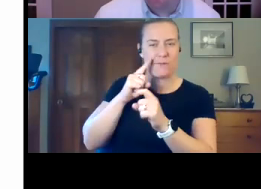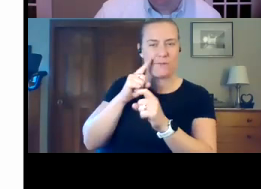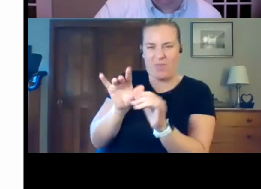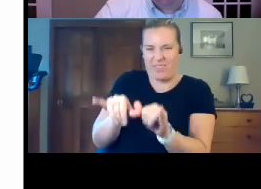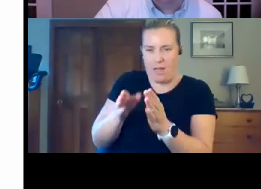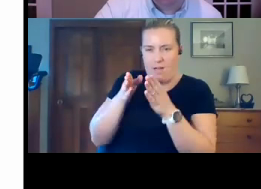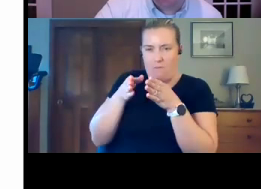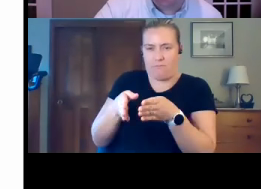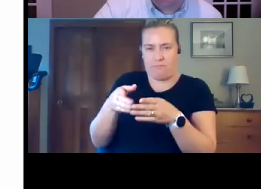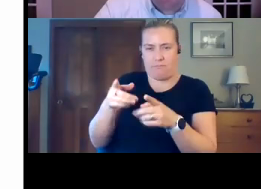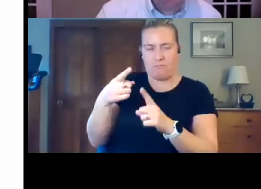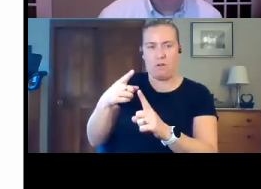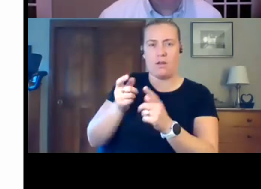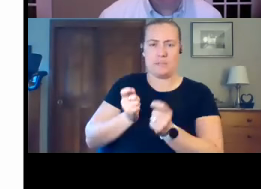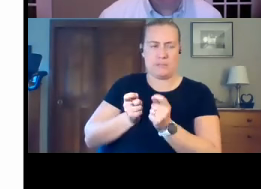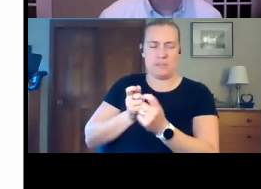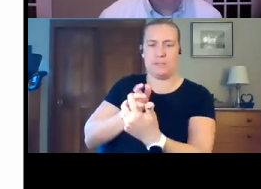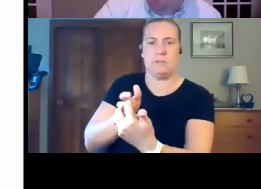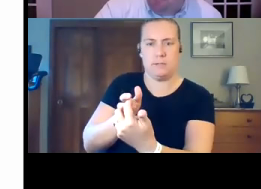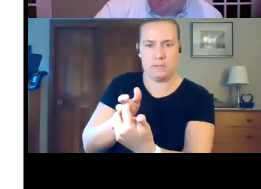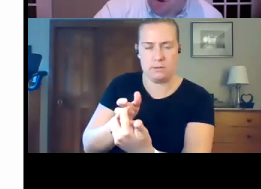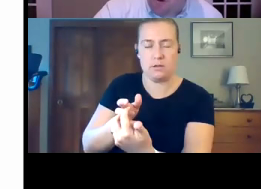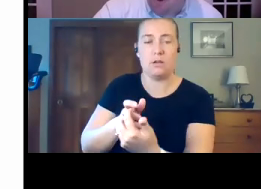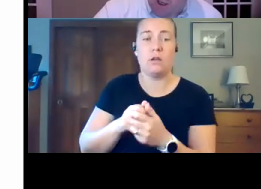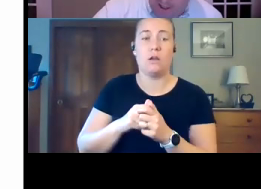burden of tailoring implementation strategies